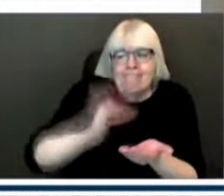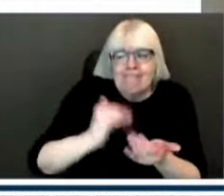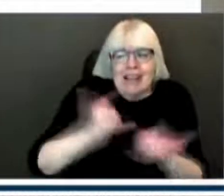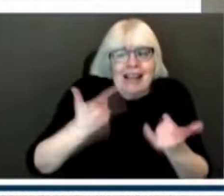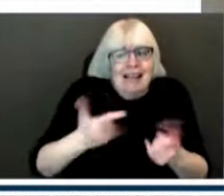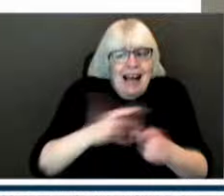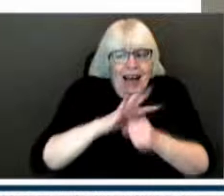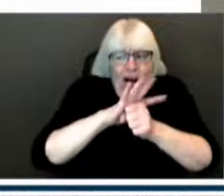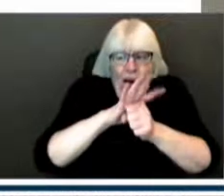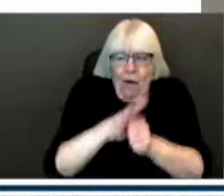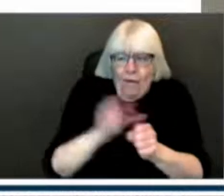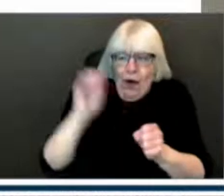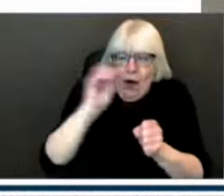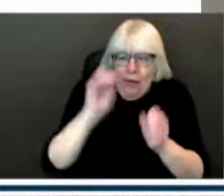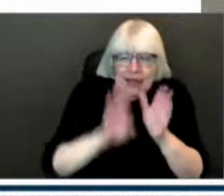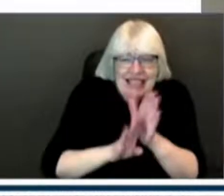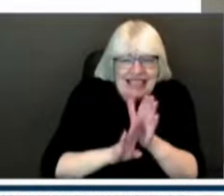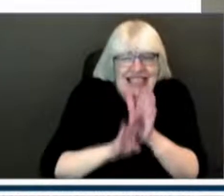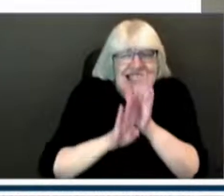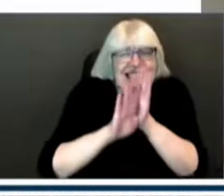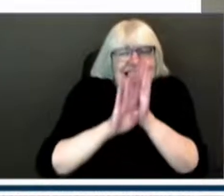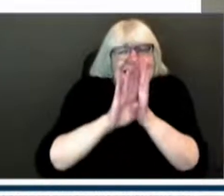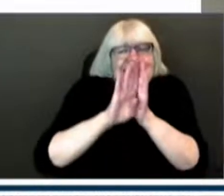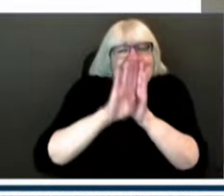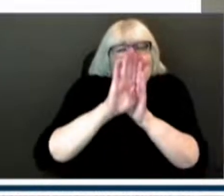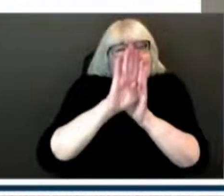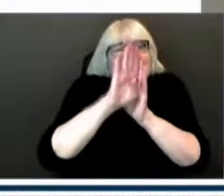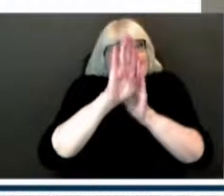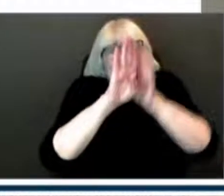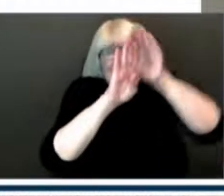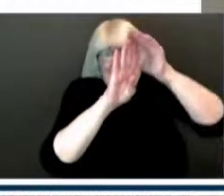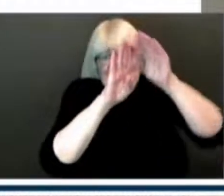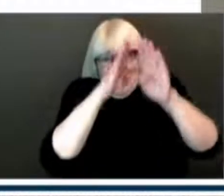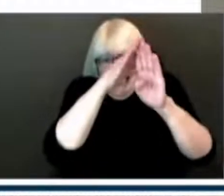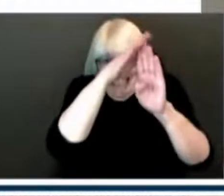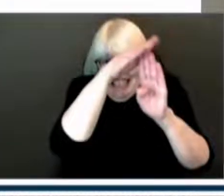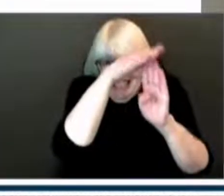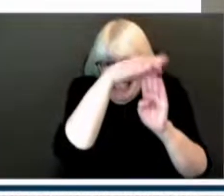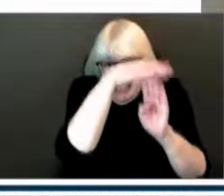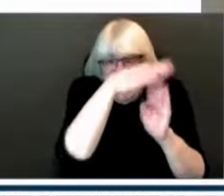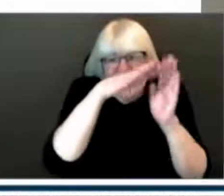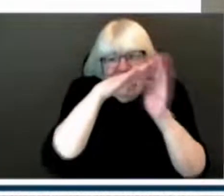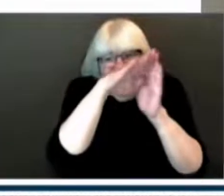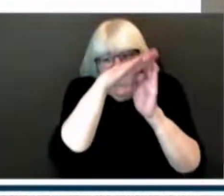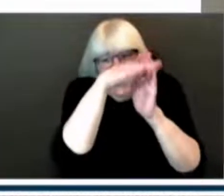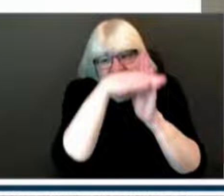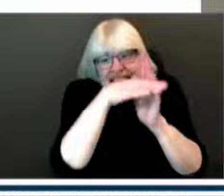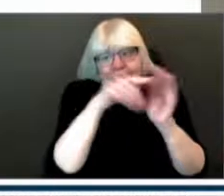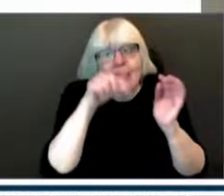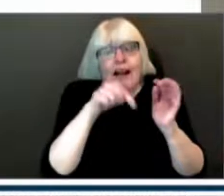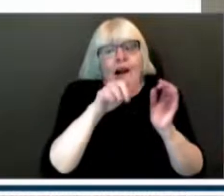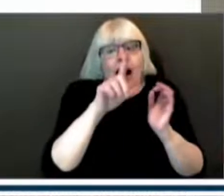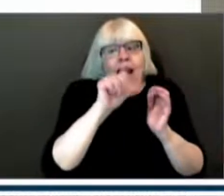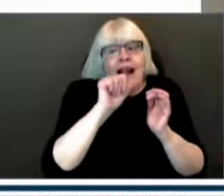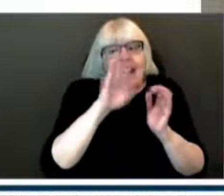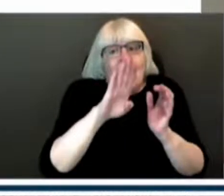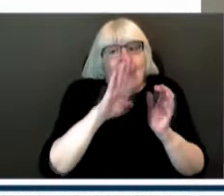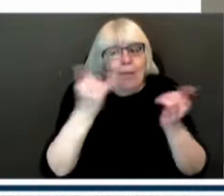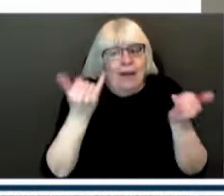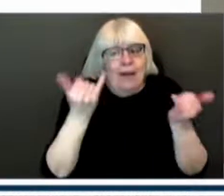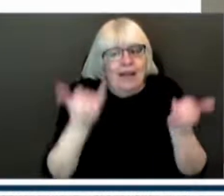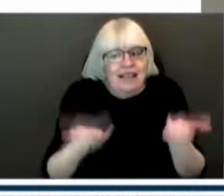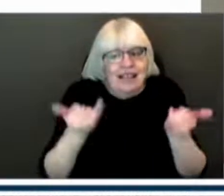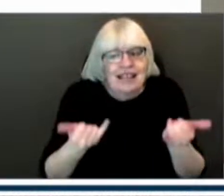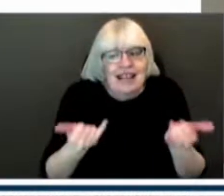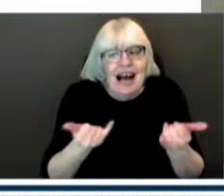declining lab positives and long cases in our long-term care facilities and other settings where we've had outbreaks. The outbreaks